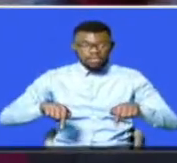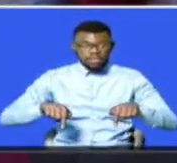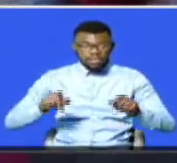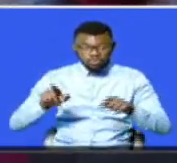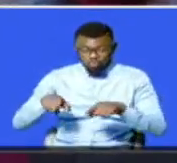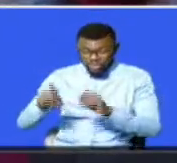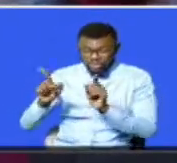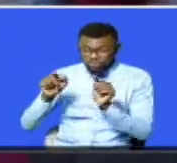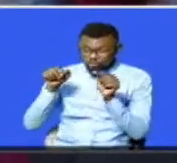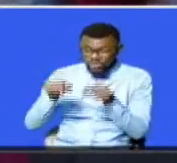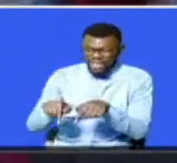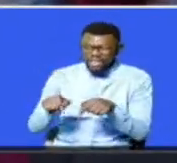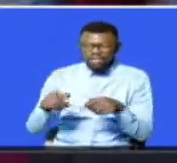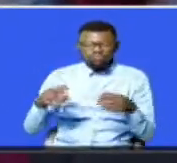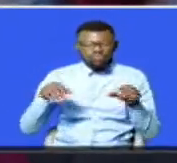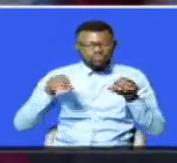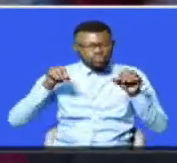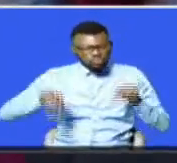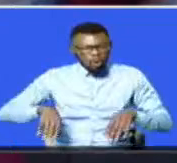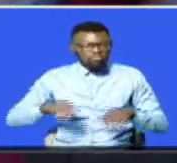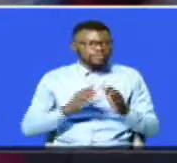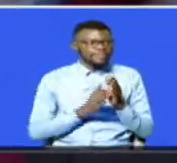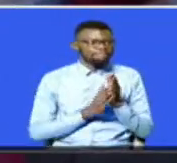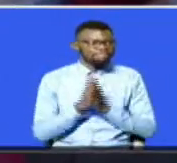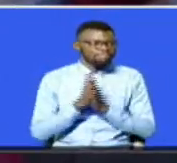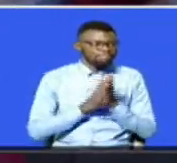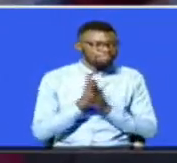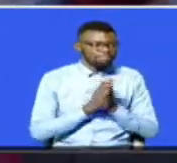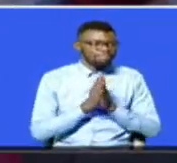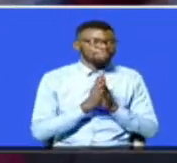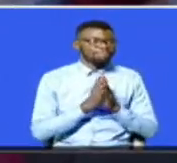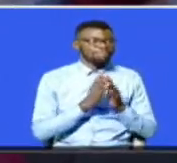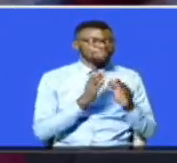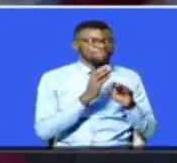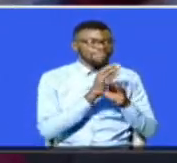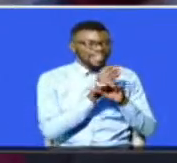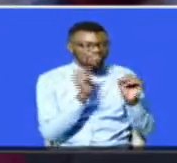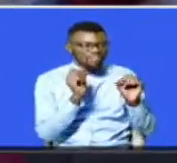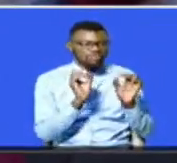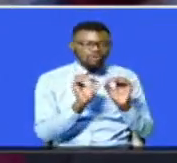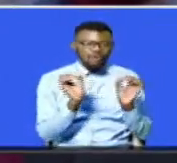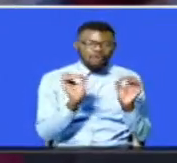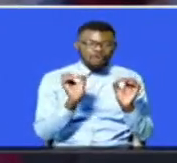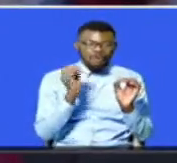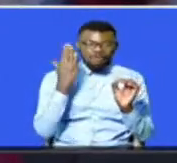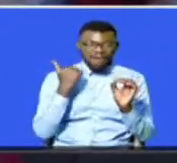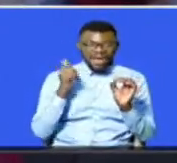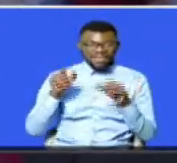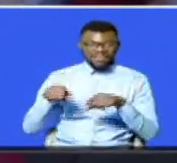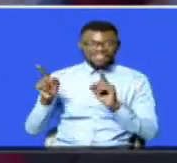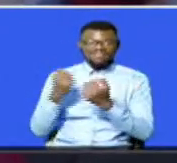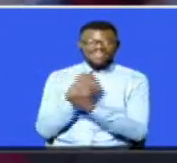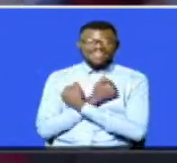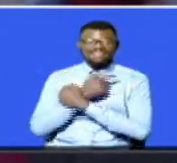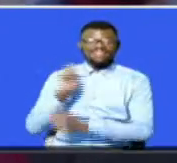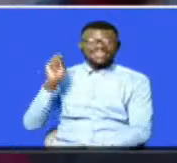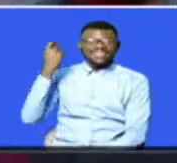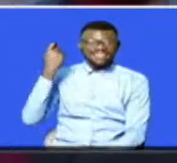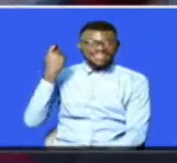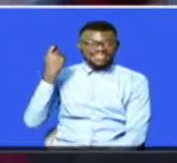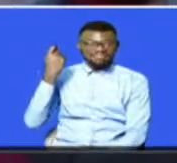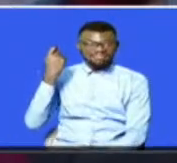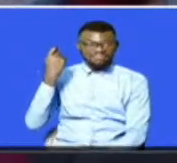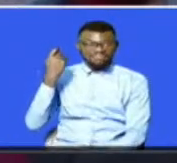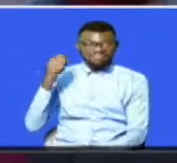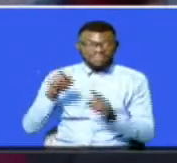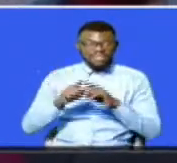subordinated your ambitions, your dreams, not for anything but for the sake of the Republic of Kenya, for the